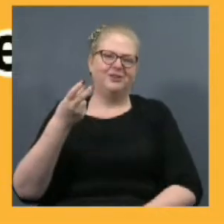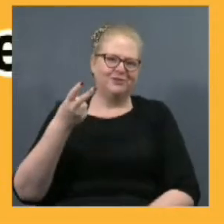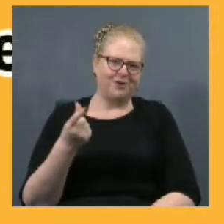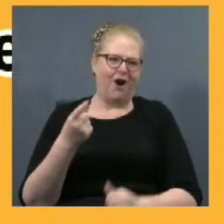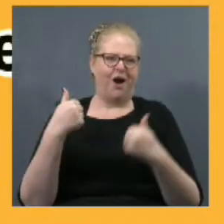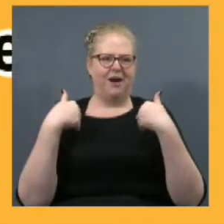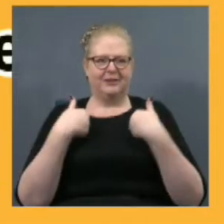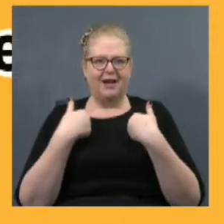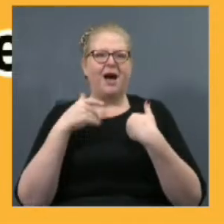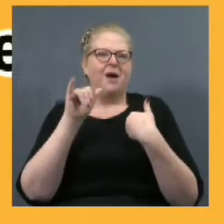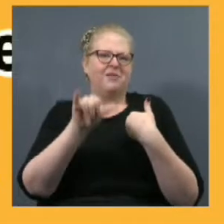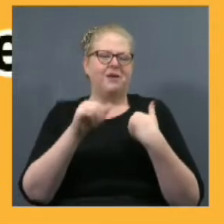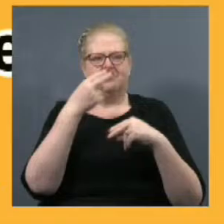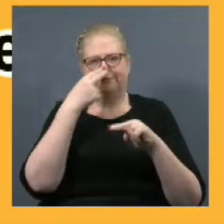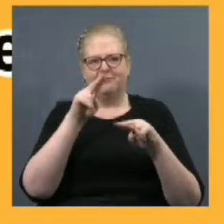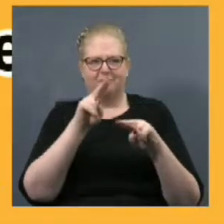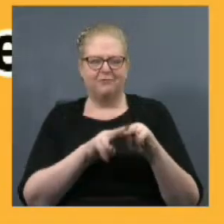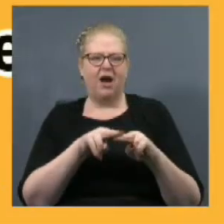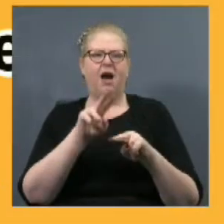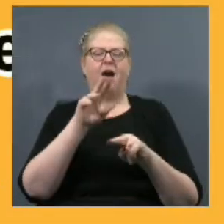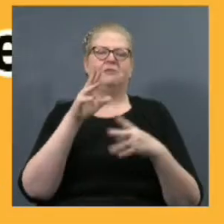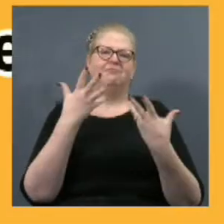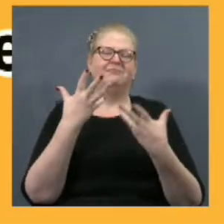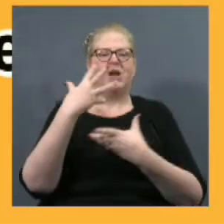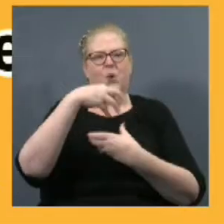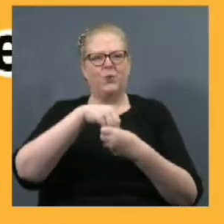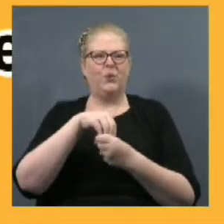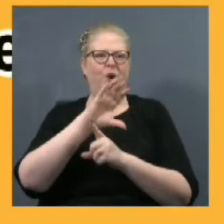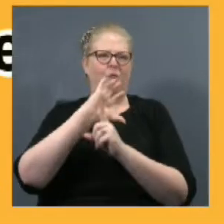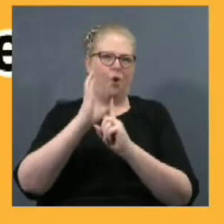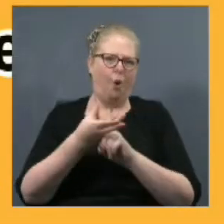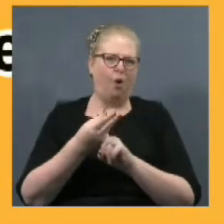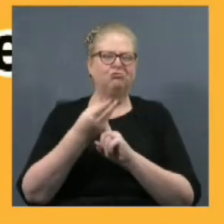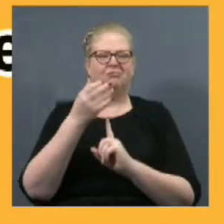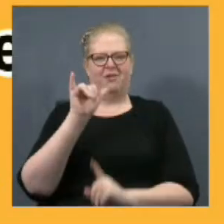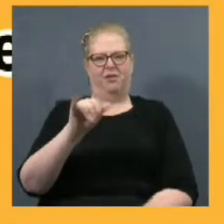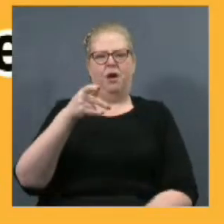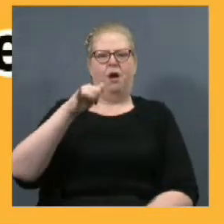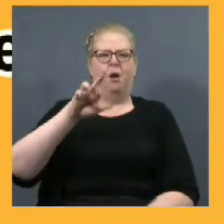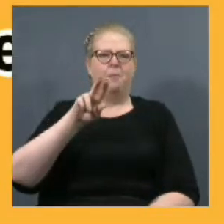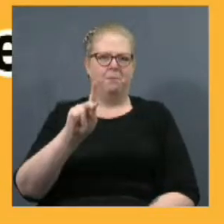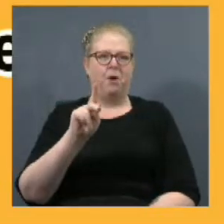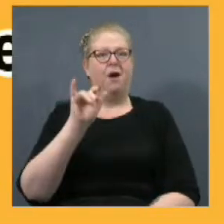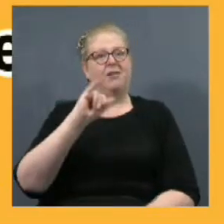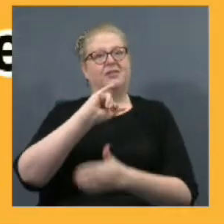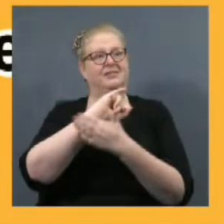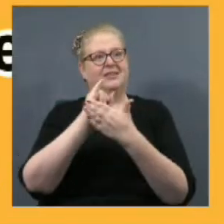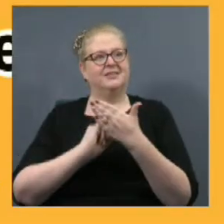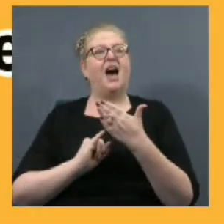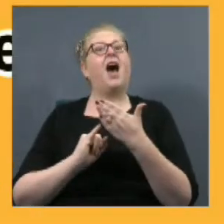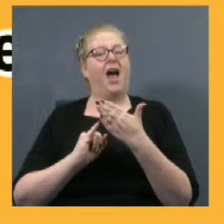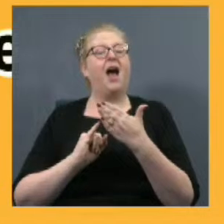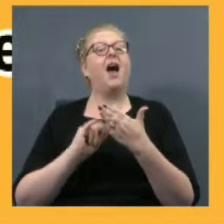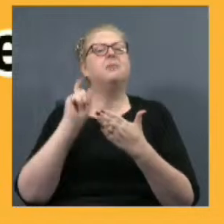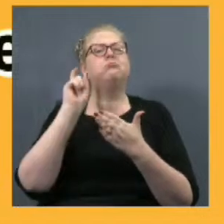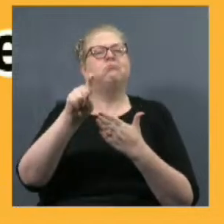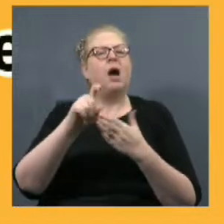and all the cultural aspects of the park. So it had to meet a lot of criteria, and we think that